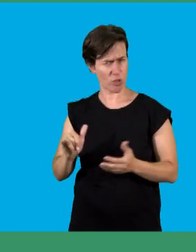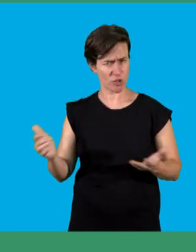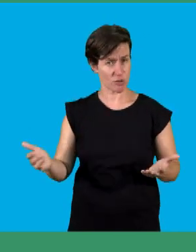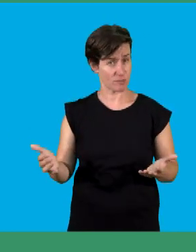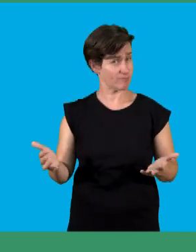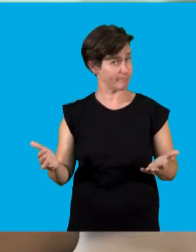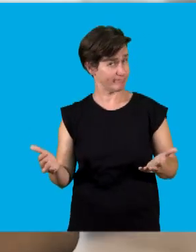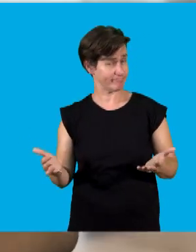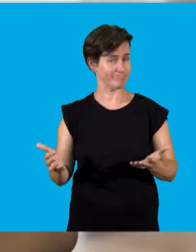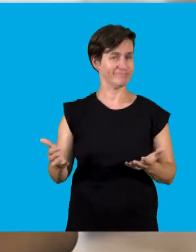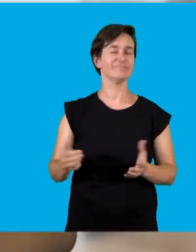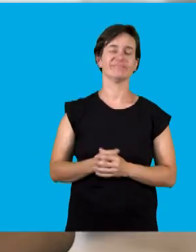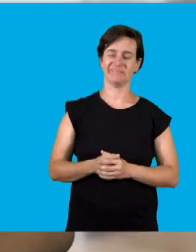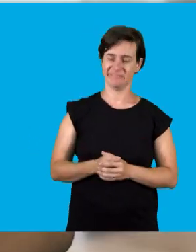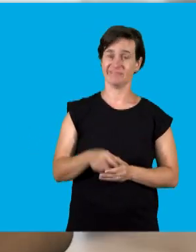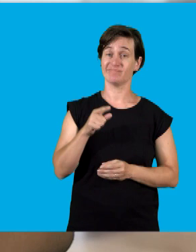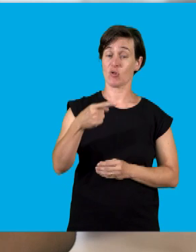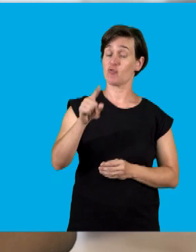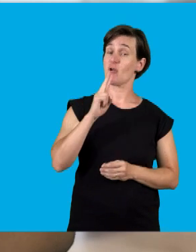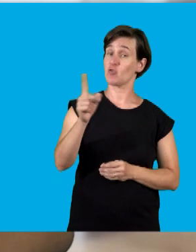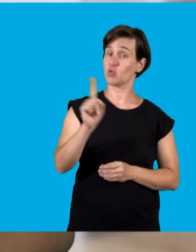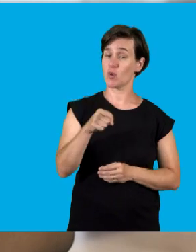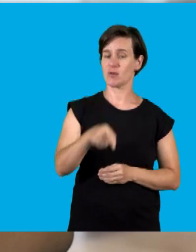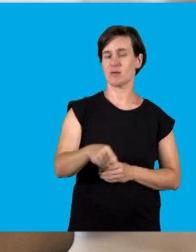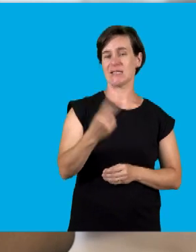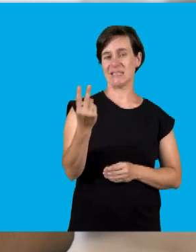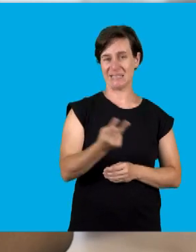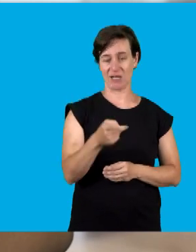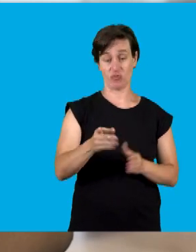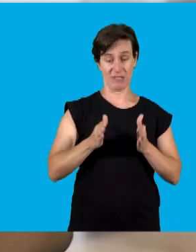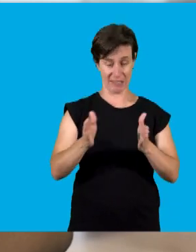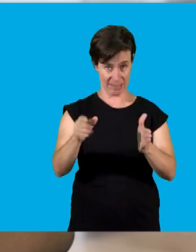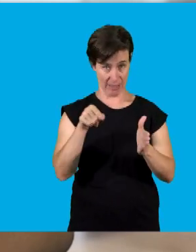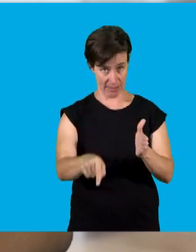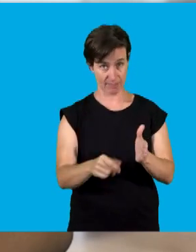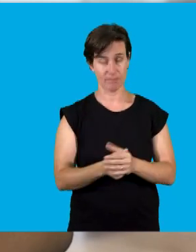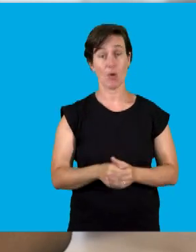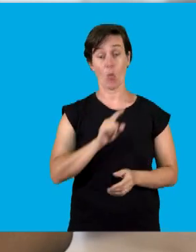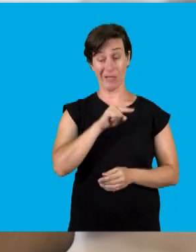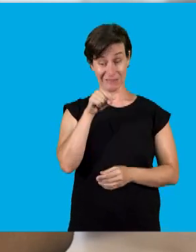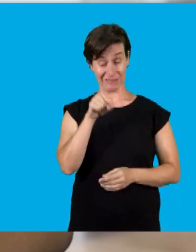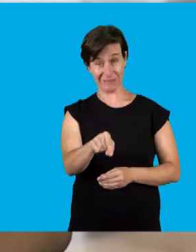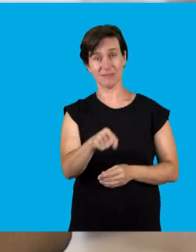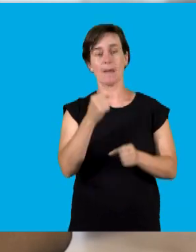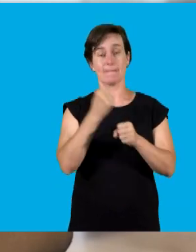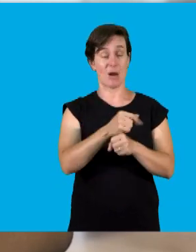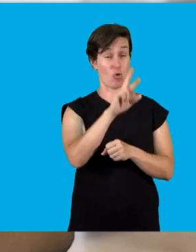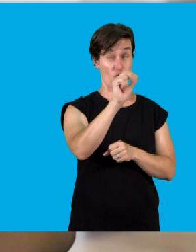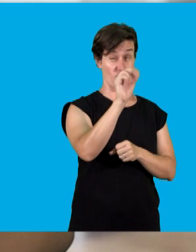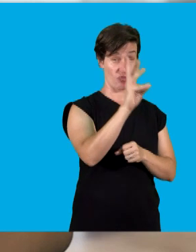Giving you 2 seconds. And the correct answer would be our secondary sector, because that sector deals